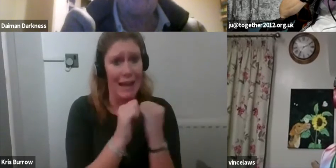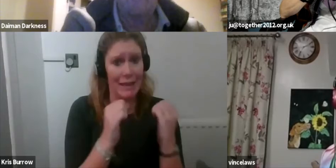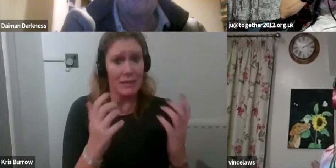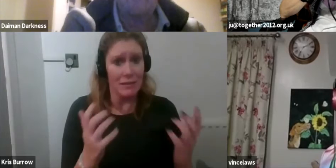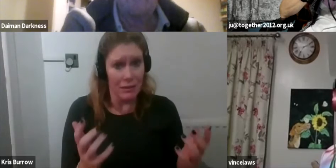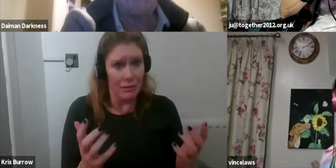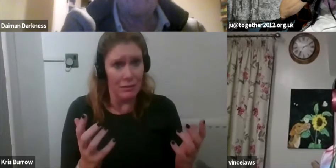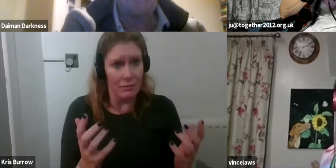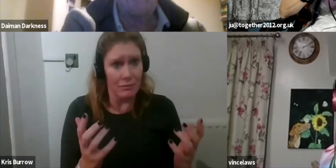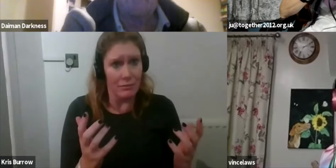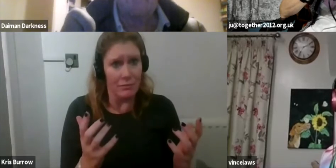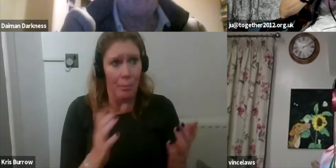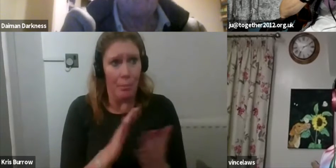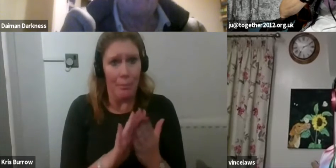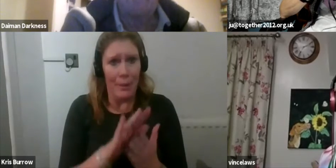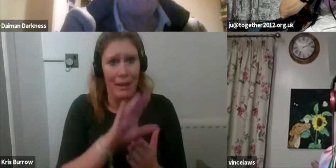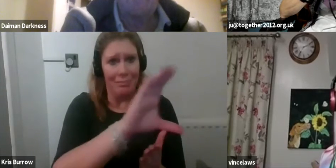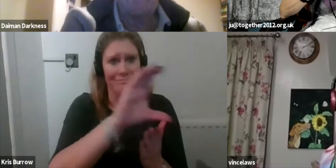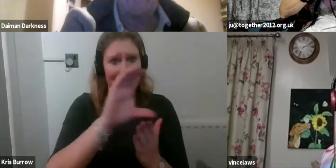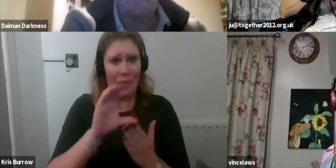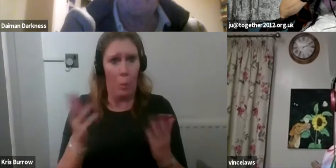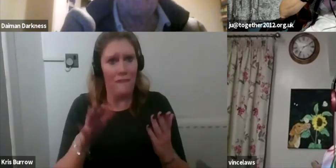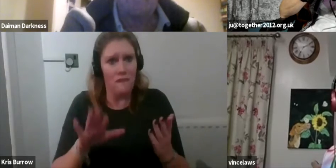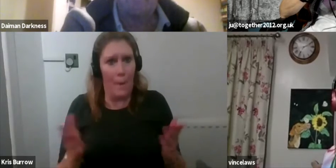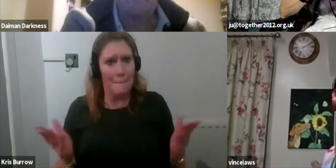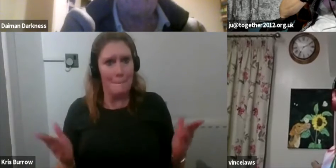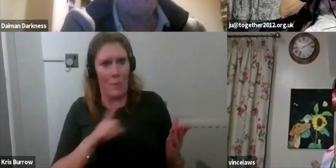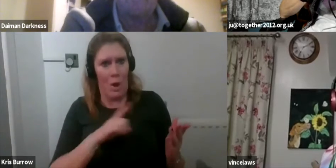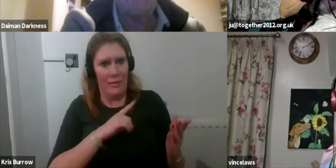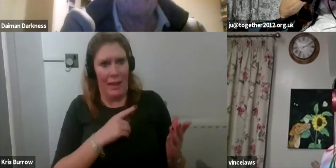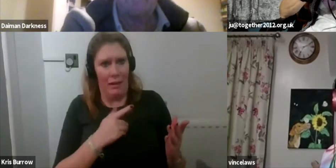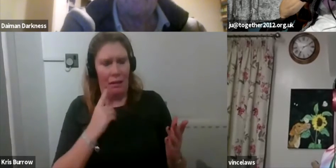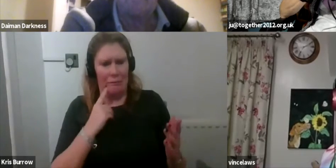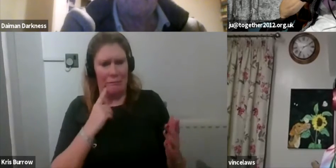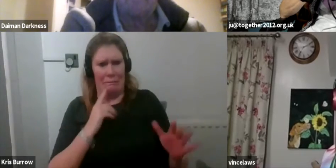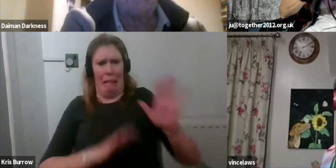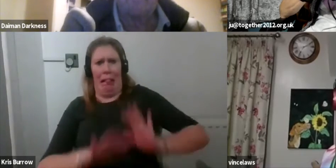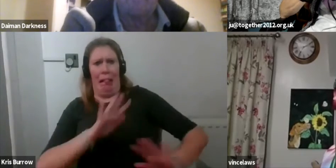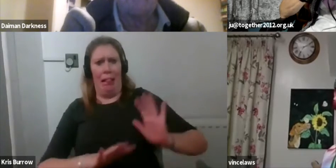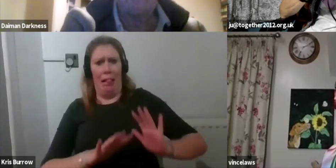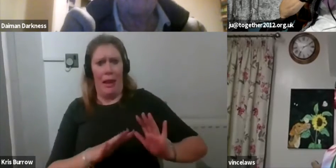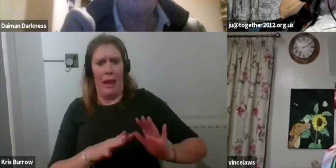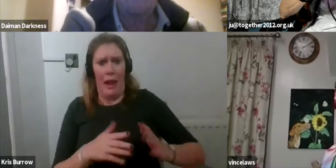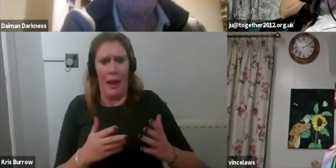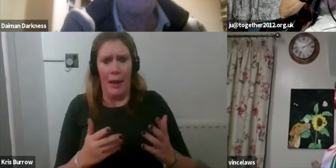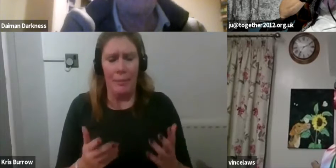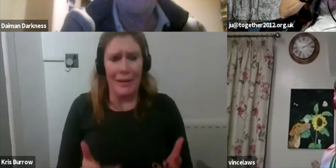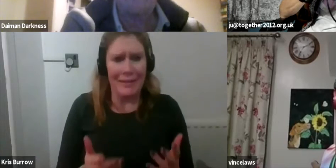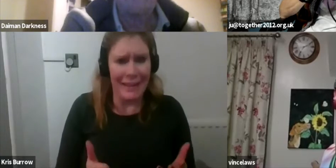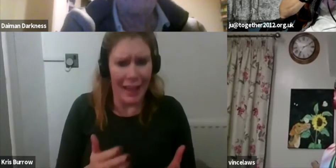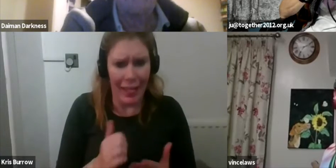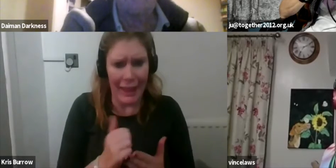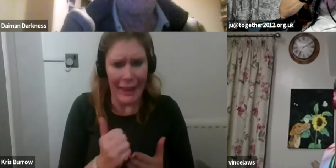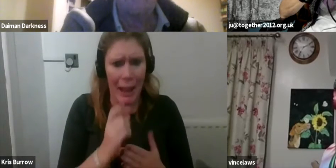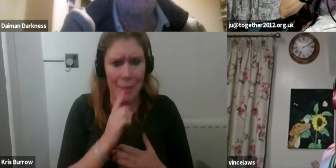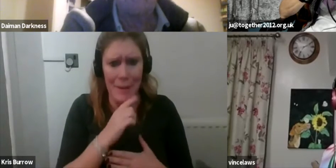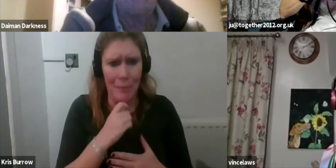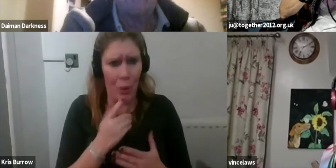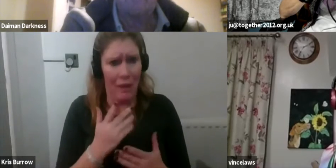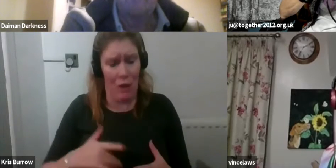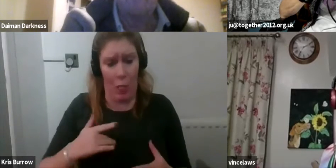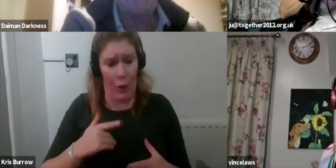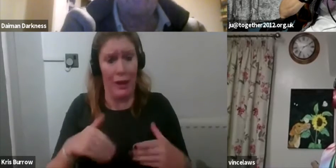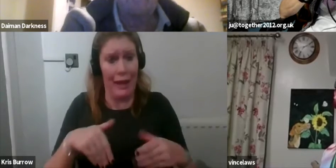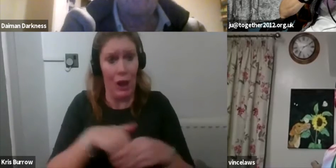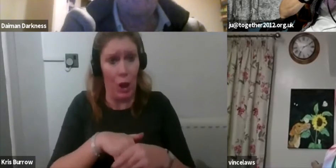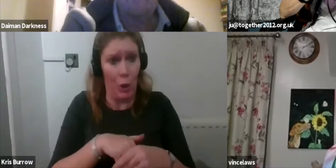was just impossible. And now disabled gay people were allowed to adopt. They simply couldn't include it. And it seemed